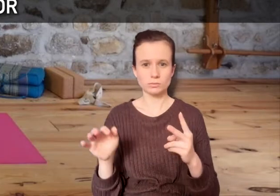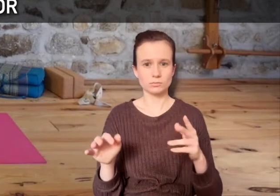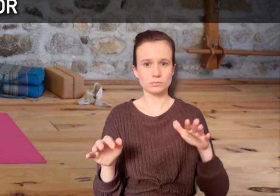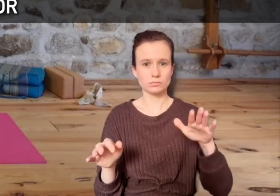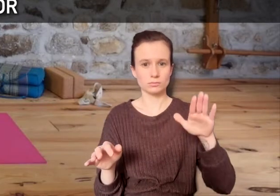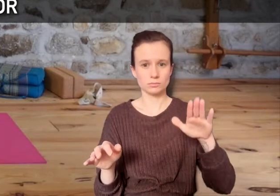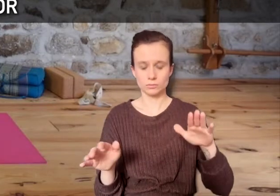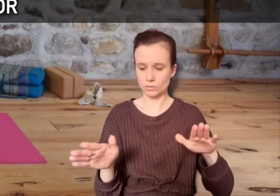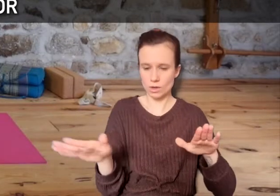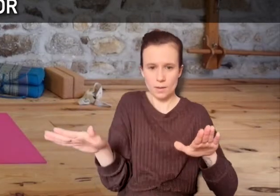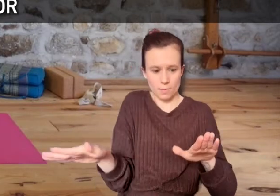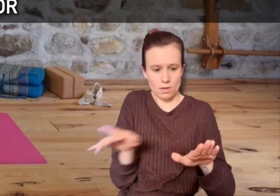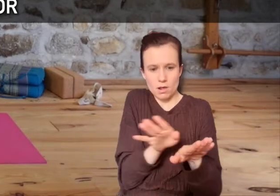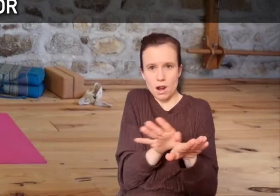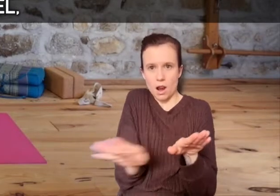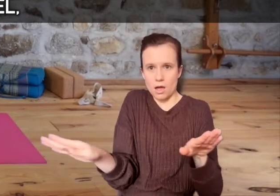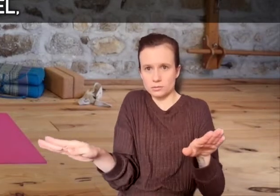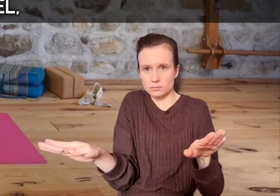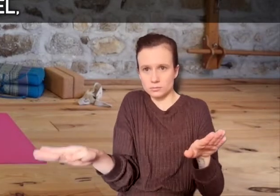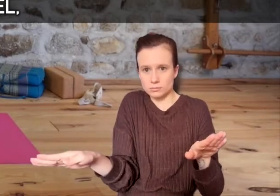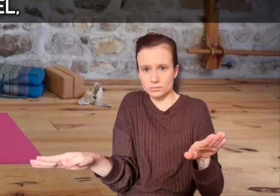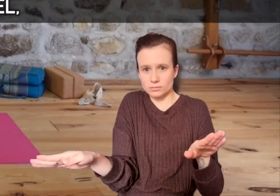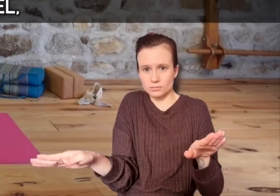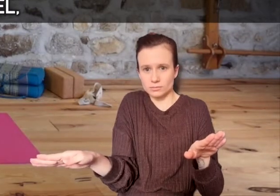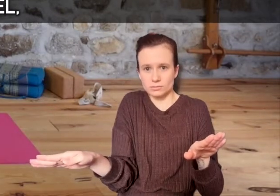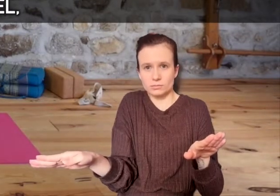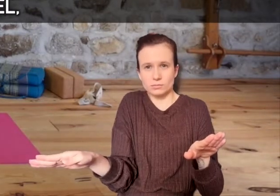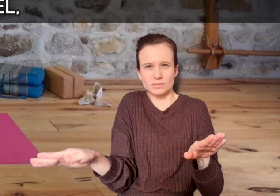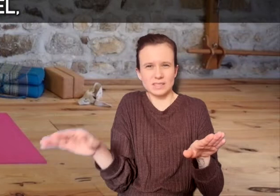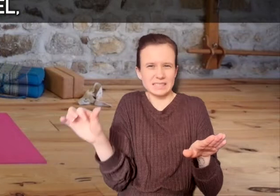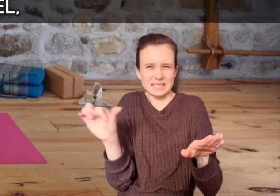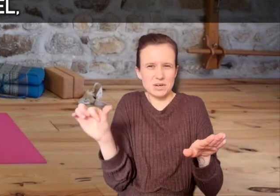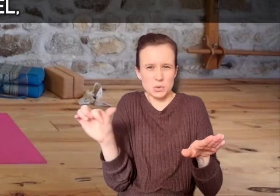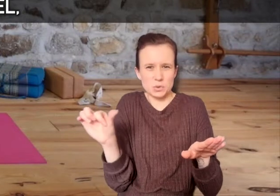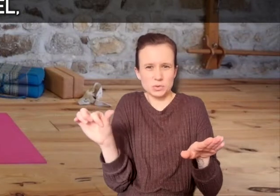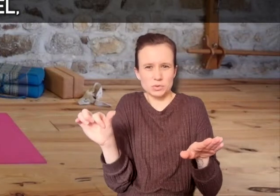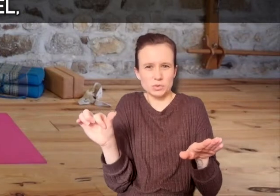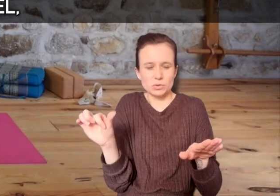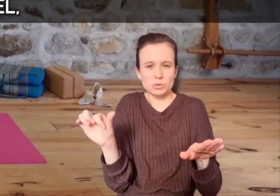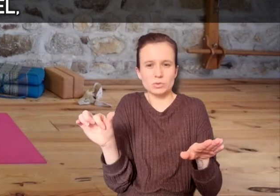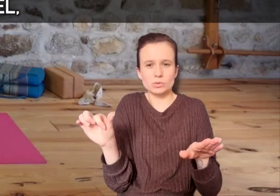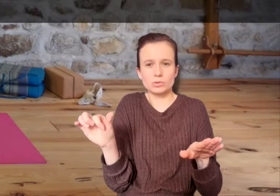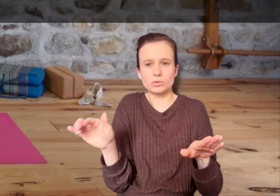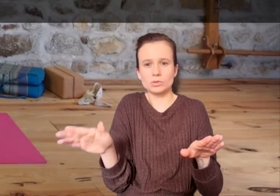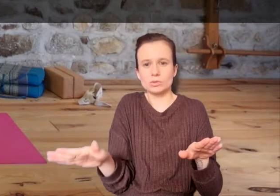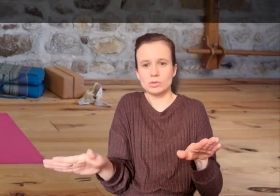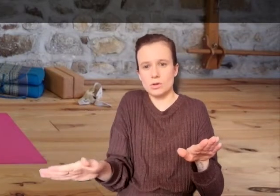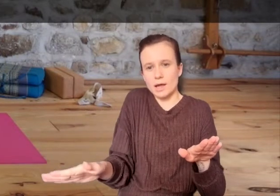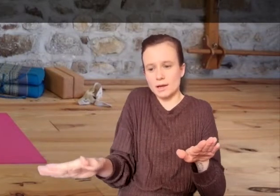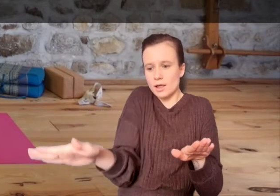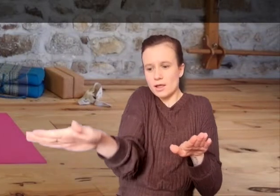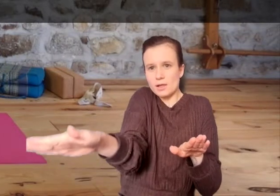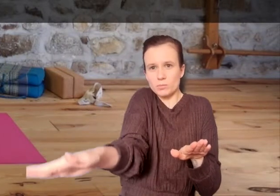instep. It's a little bit more difficult for balance that way. Or keep the right heel on the same line as the left heel. It's a little bit